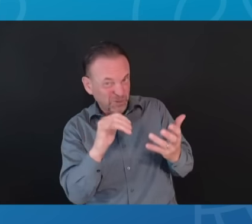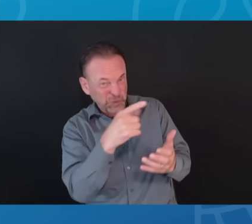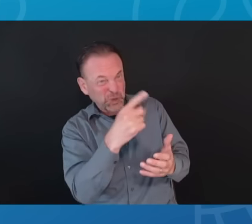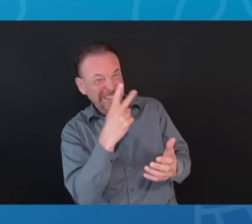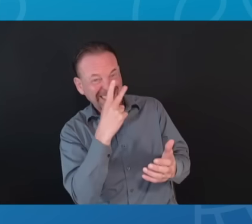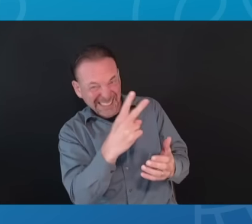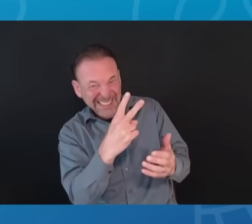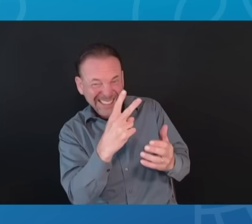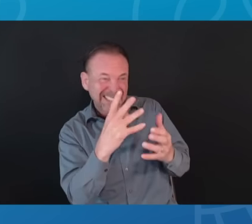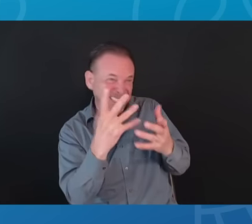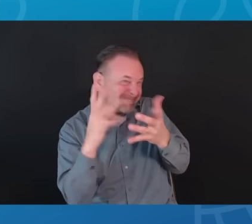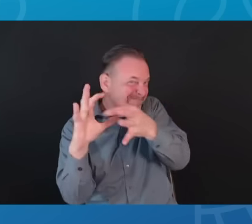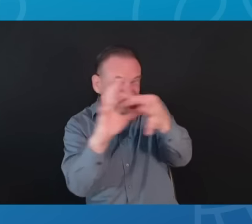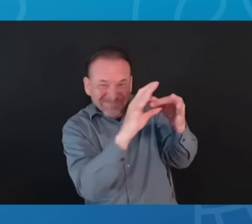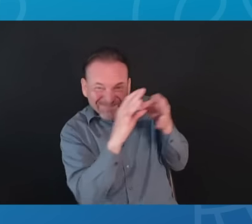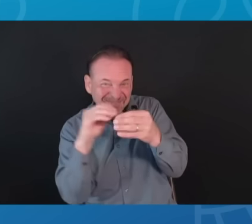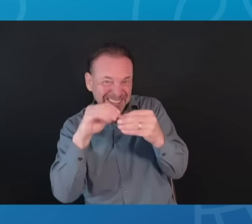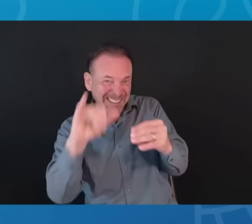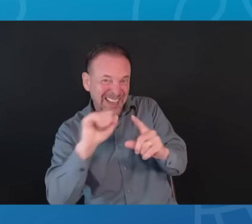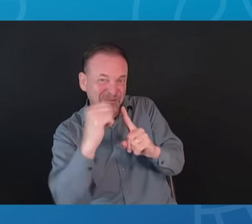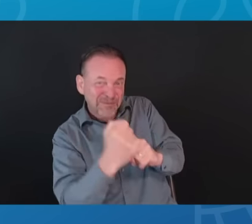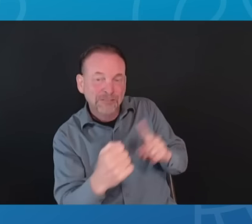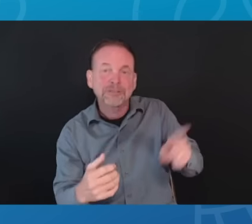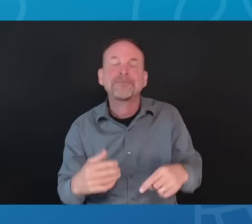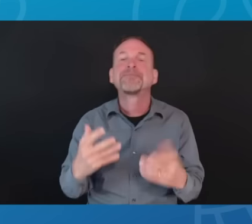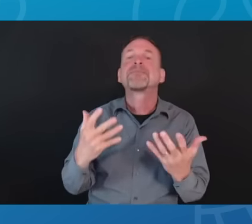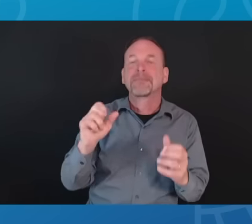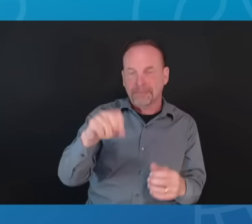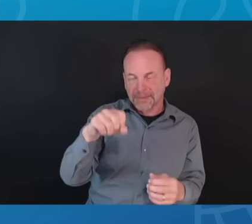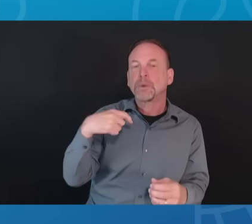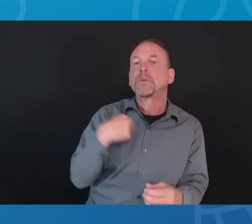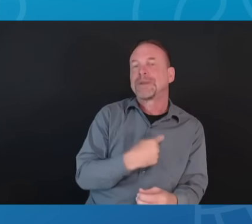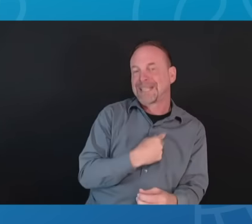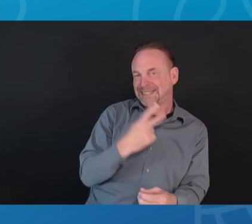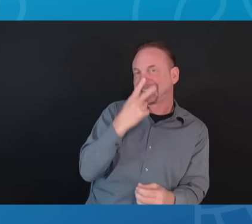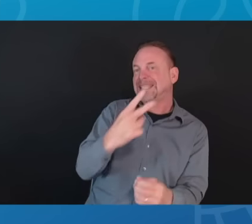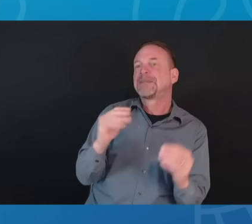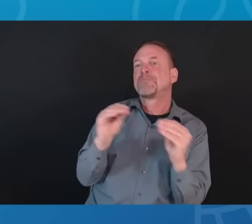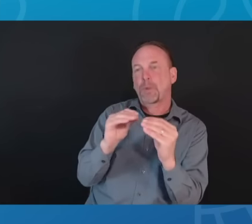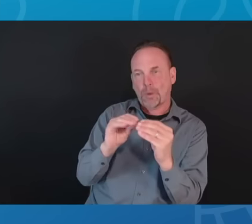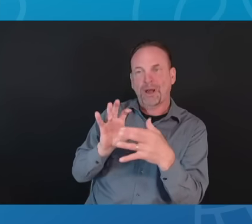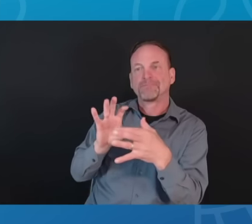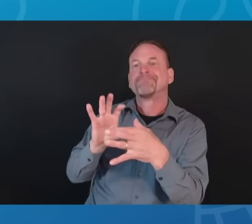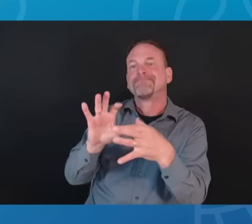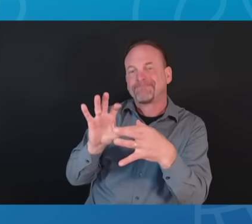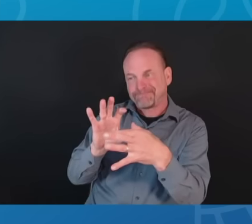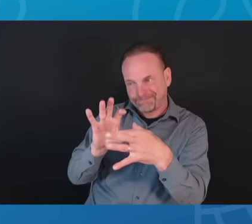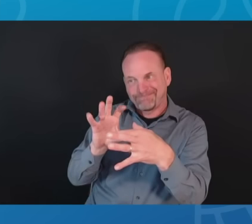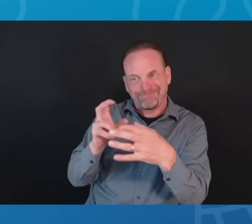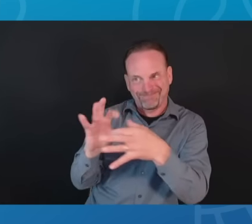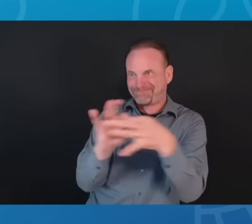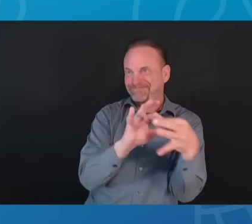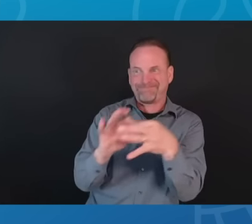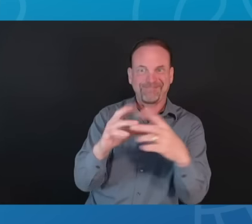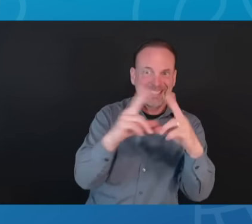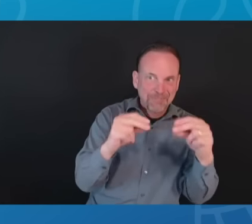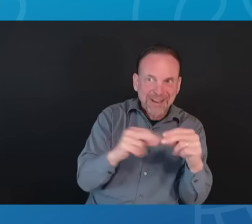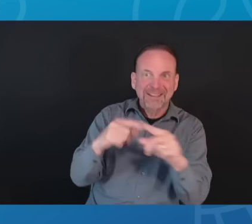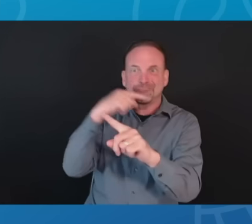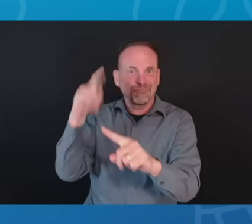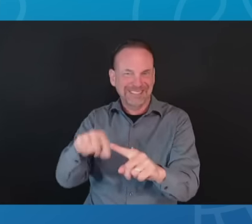incredibly destabilizing for the region. It's incredibly destabilizing for the world. And that applies to the Middle East. It applies to everywhere that Iran and Russia